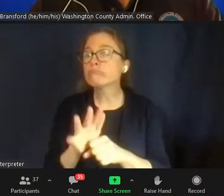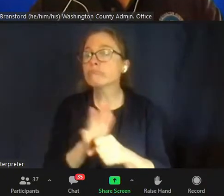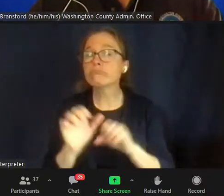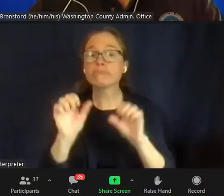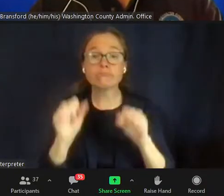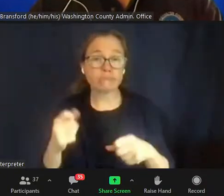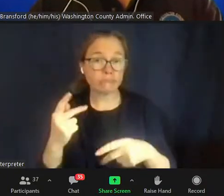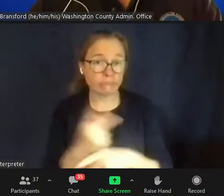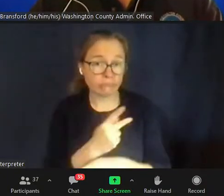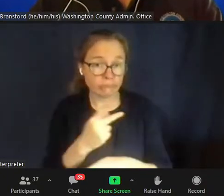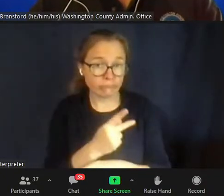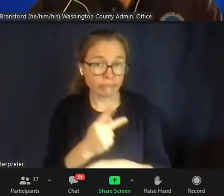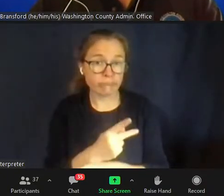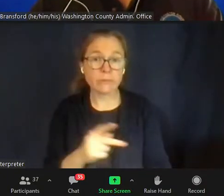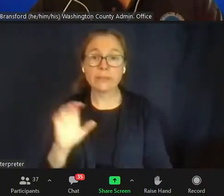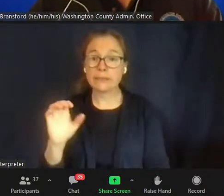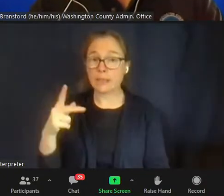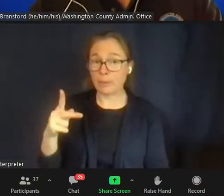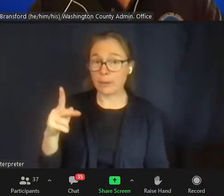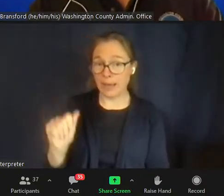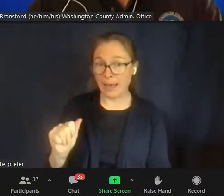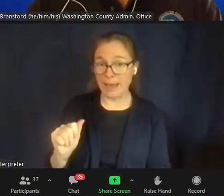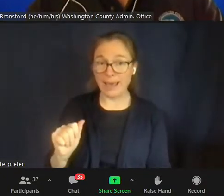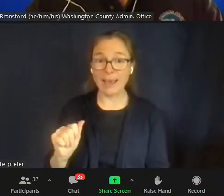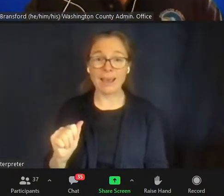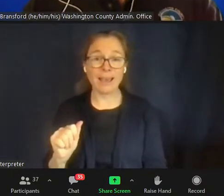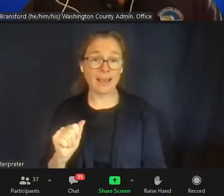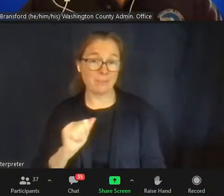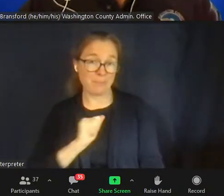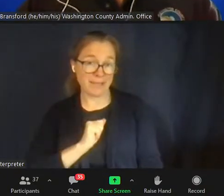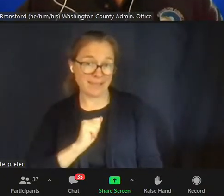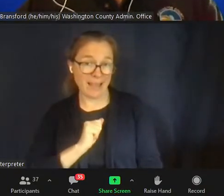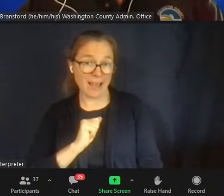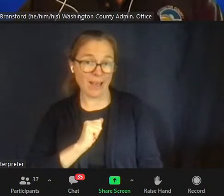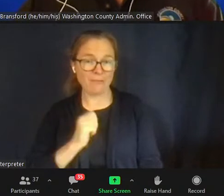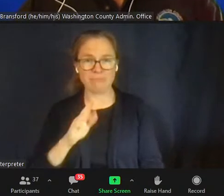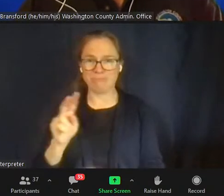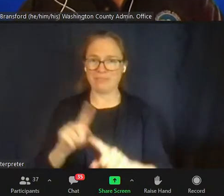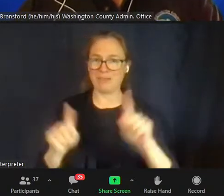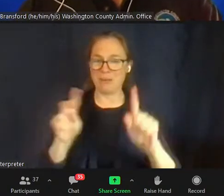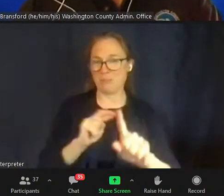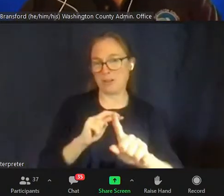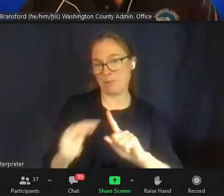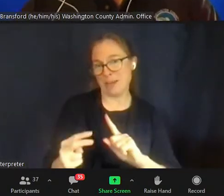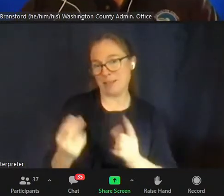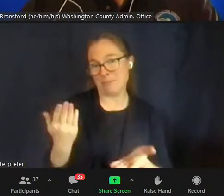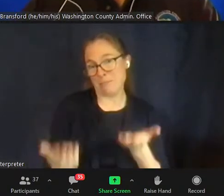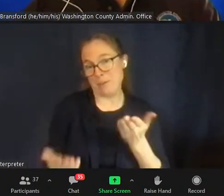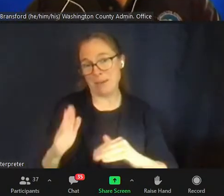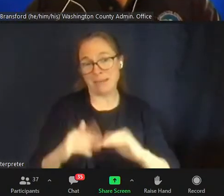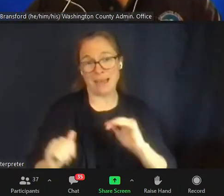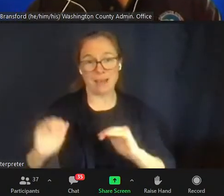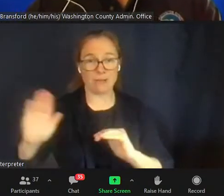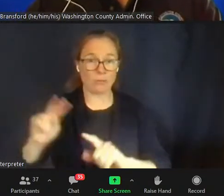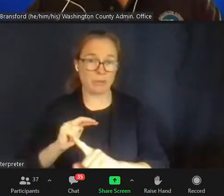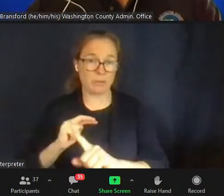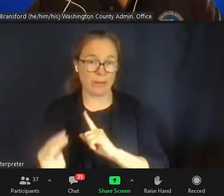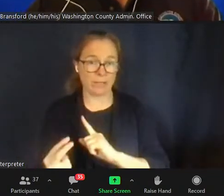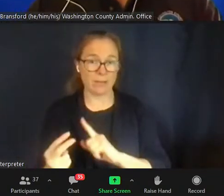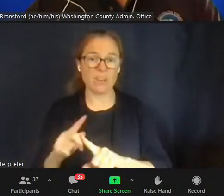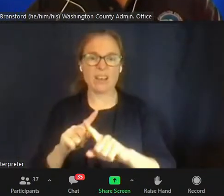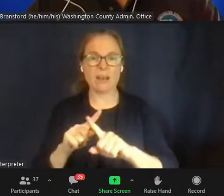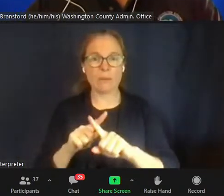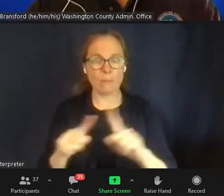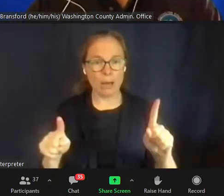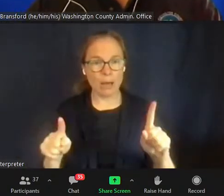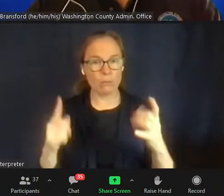being a CPA, we have certain occupational issues. We look at certain things differently maybe than others, but we're looking at some